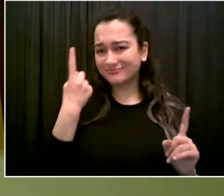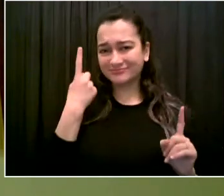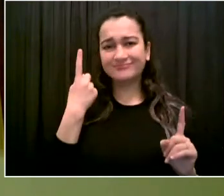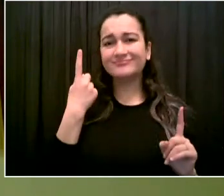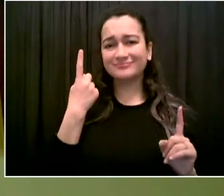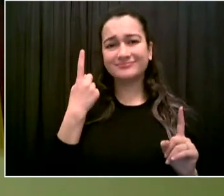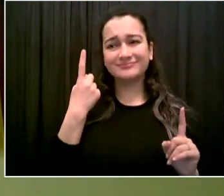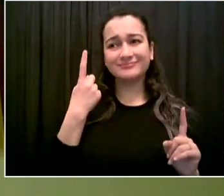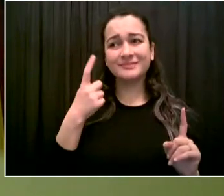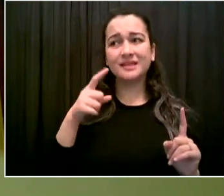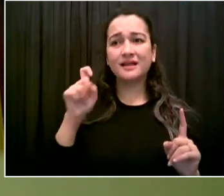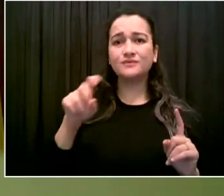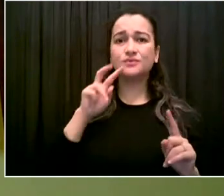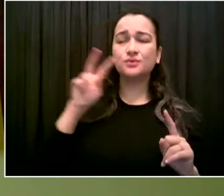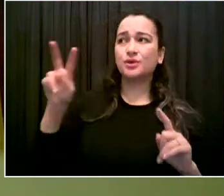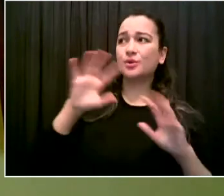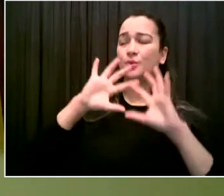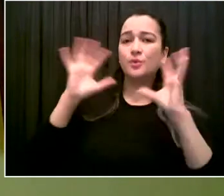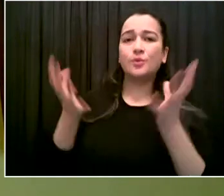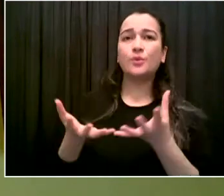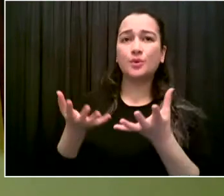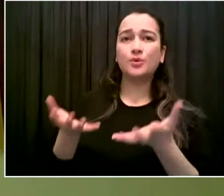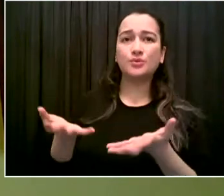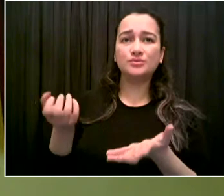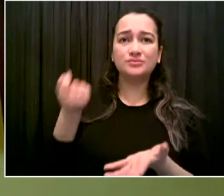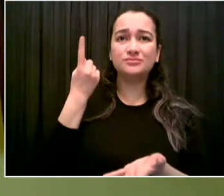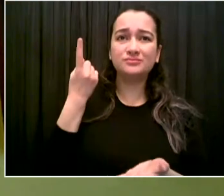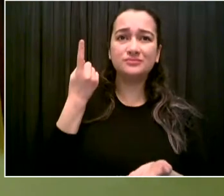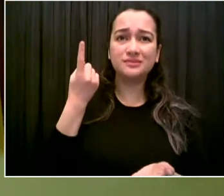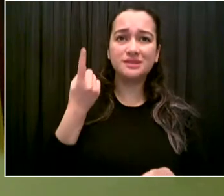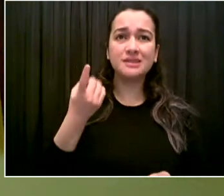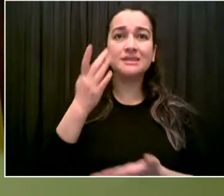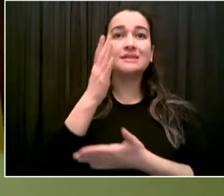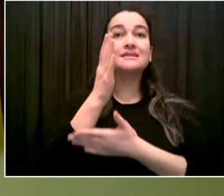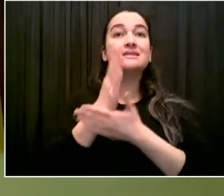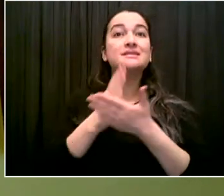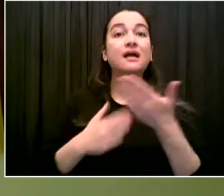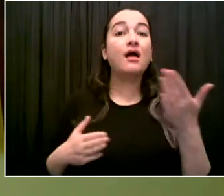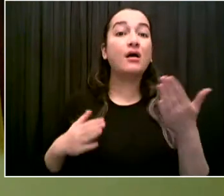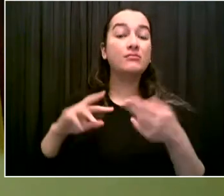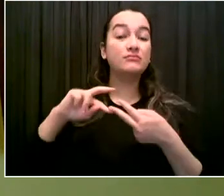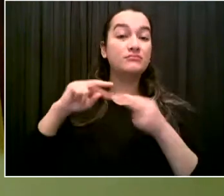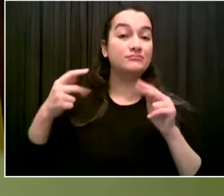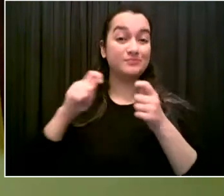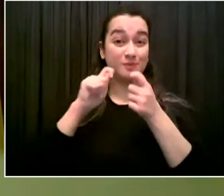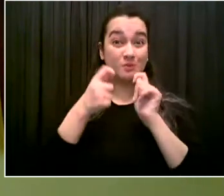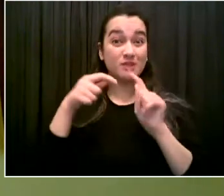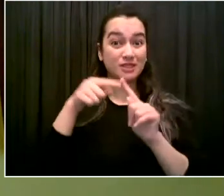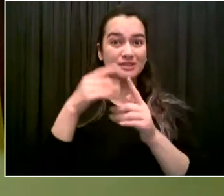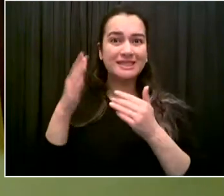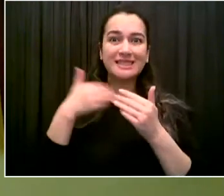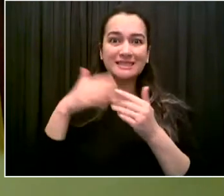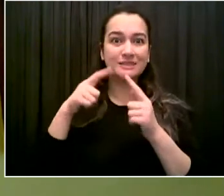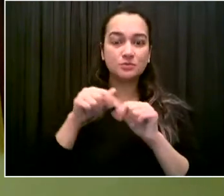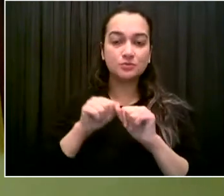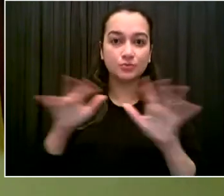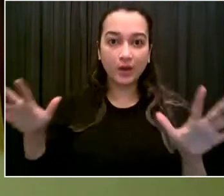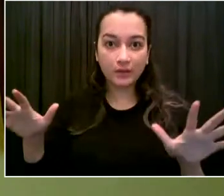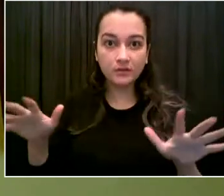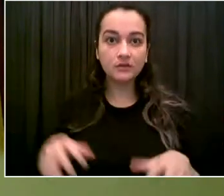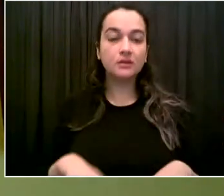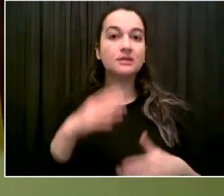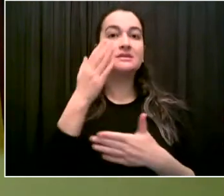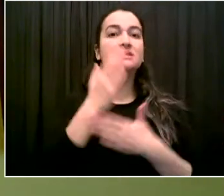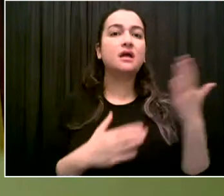be more deadly. The one in New York that seems most dominant right now from our preliminary analysis does appear to be more infectious, but